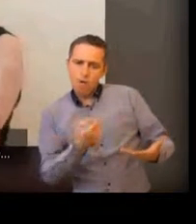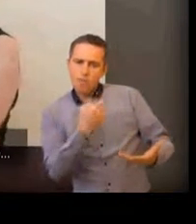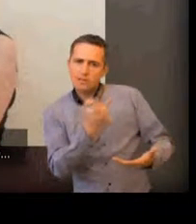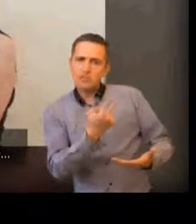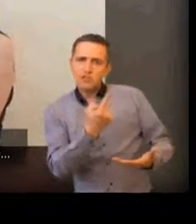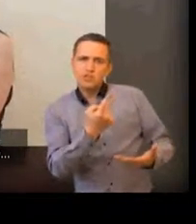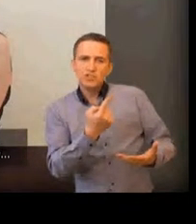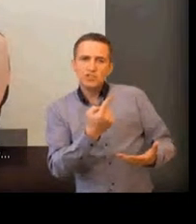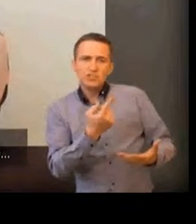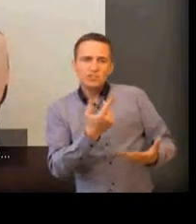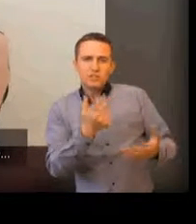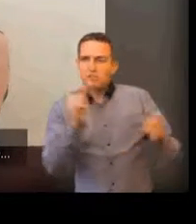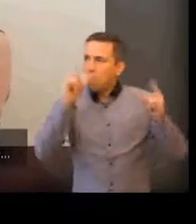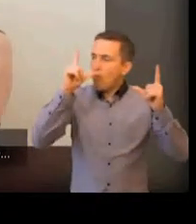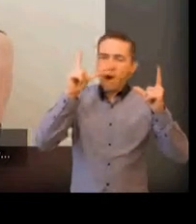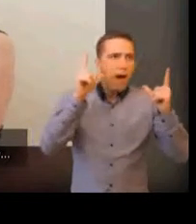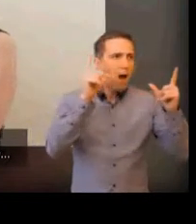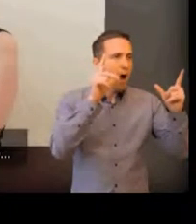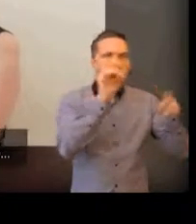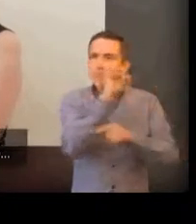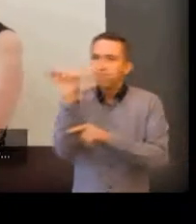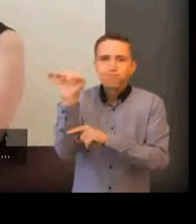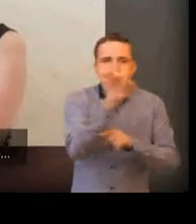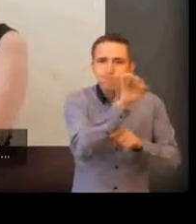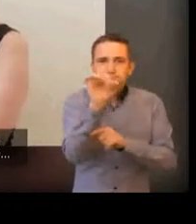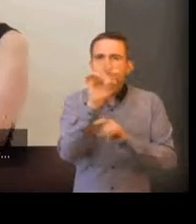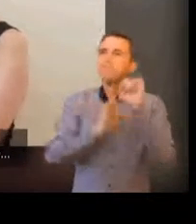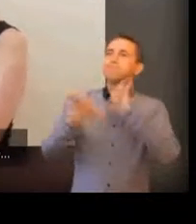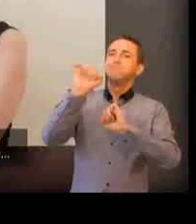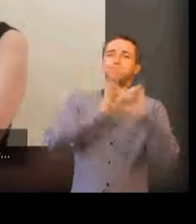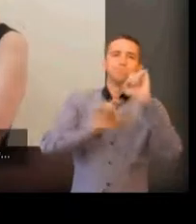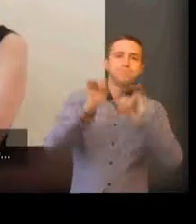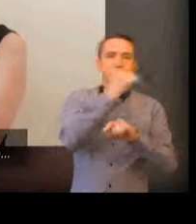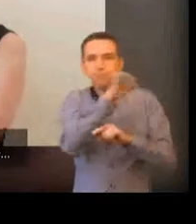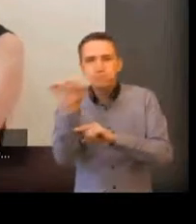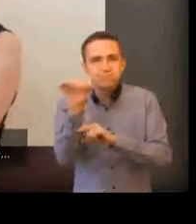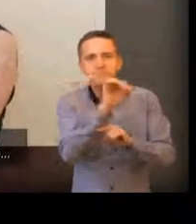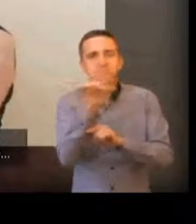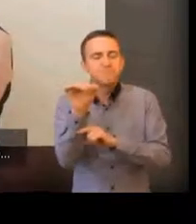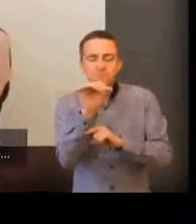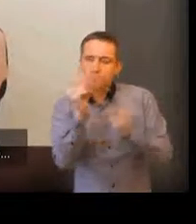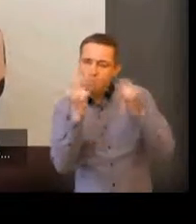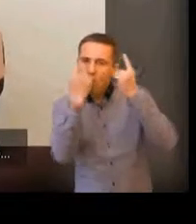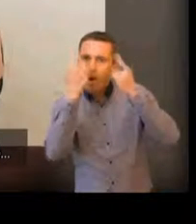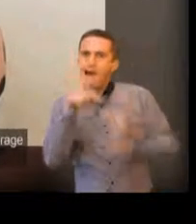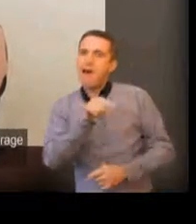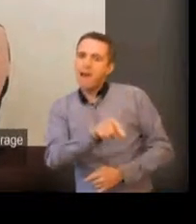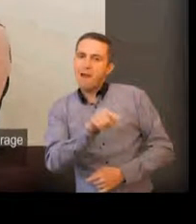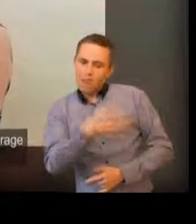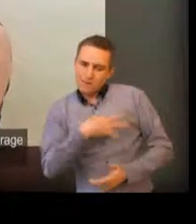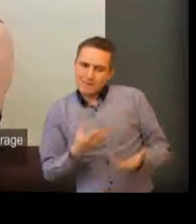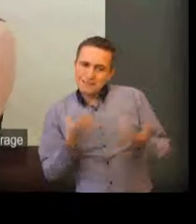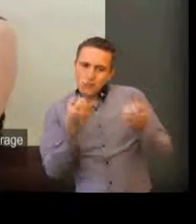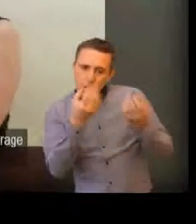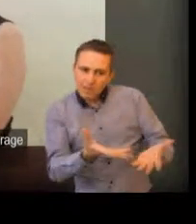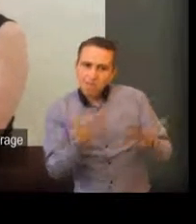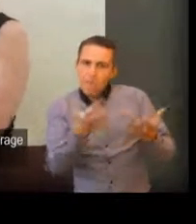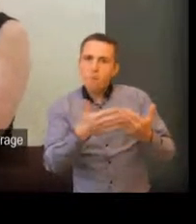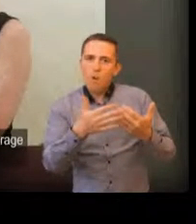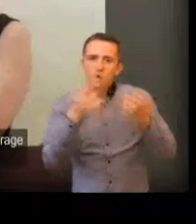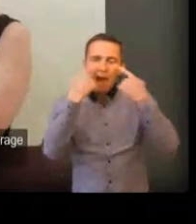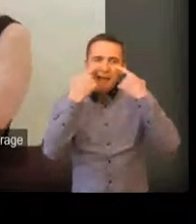to it because, I don't know, I just love her to bits and... Yeah. Looking forward to involving as much as you can. Is